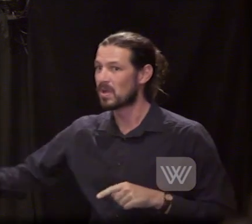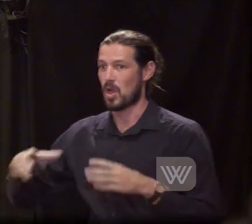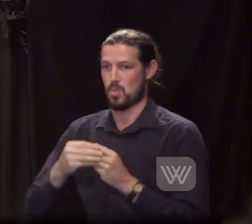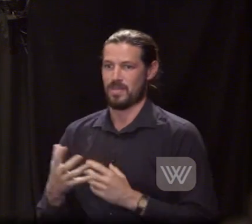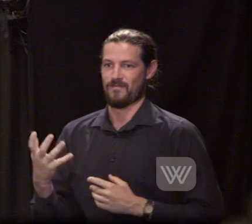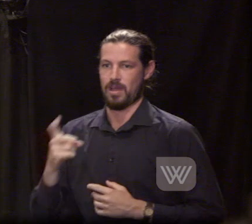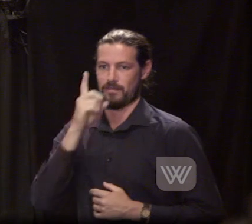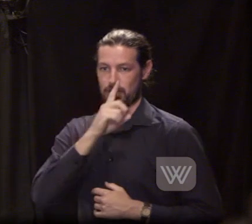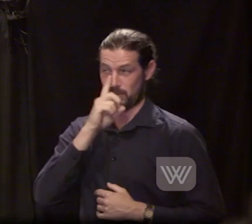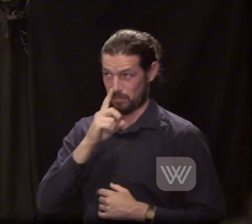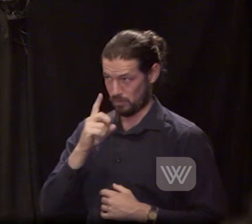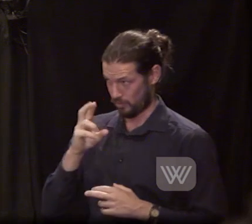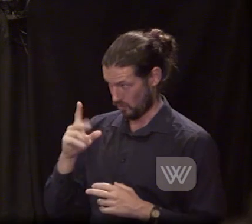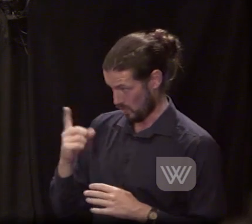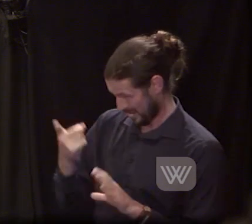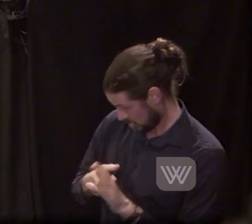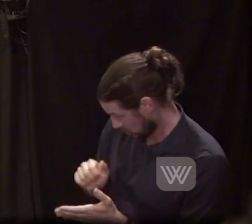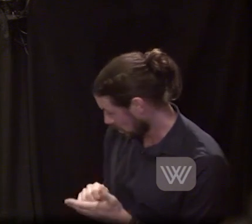others for a year.